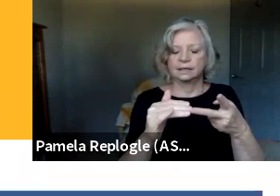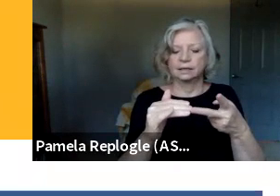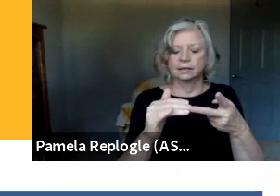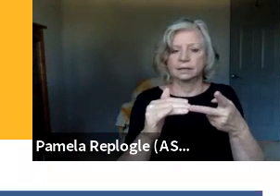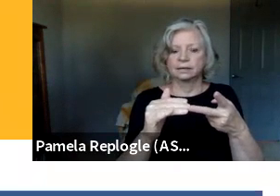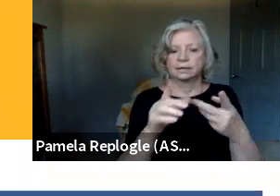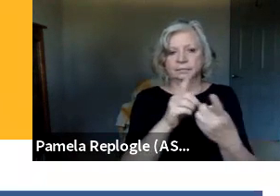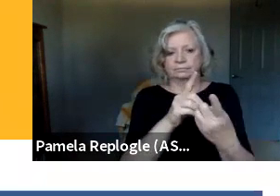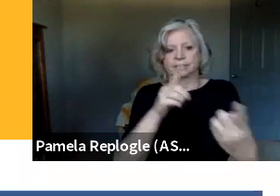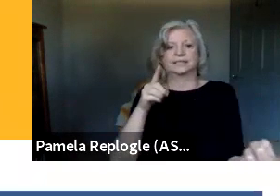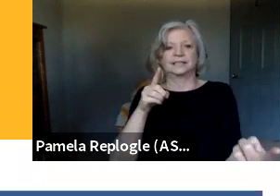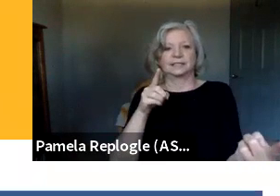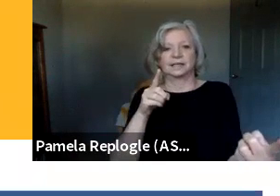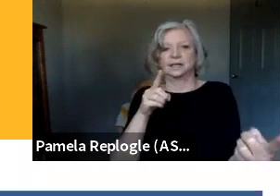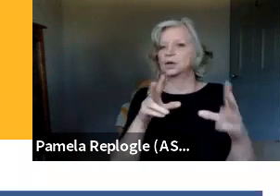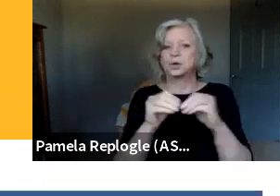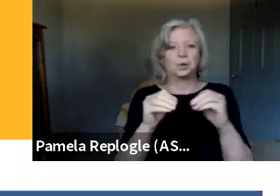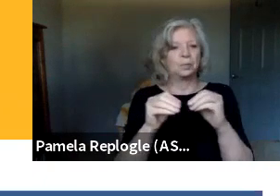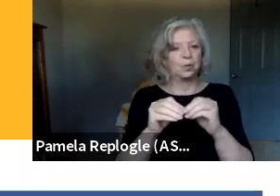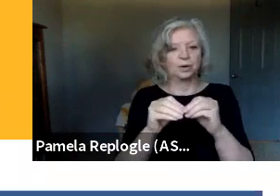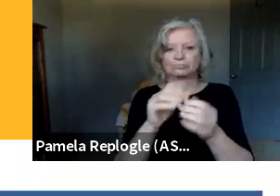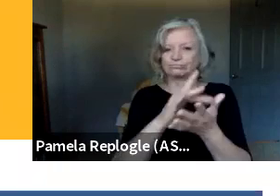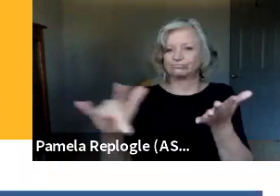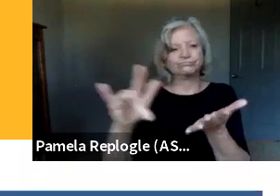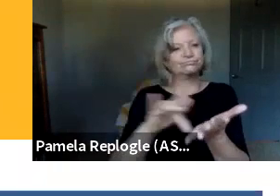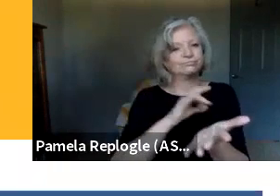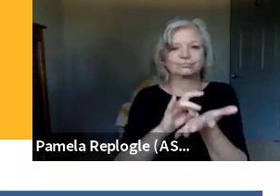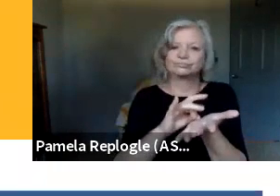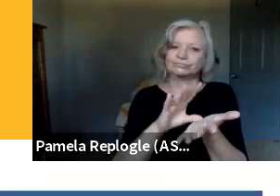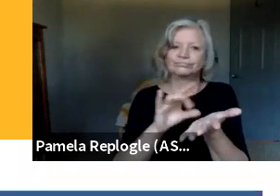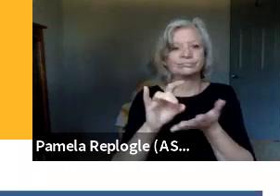no restrictions for that in terms of any business